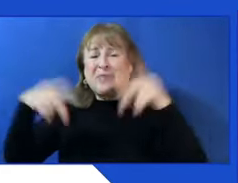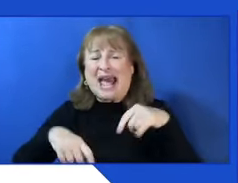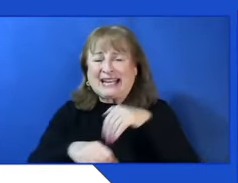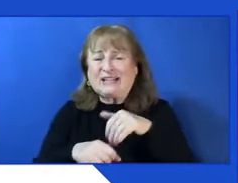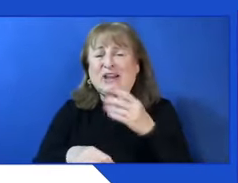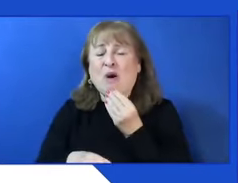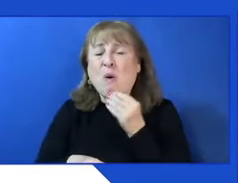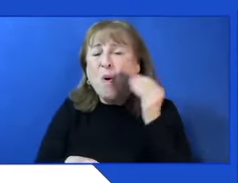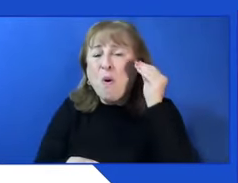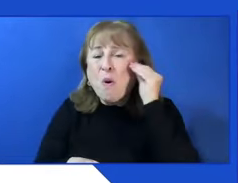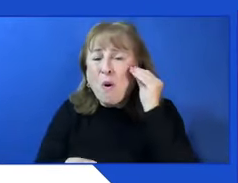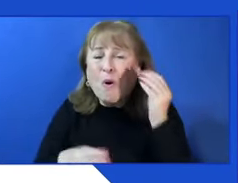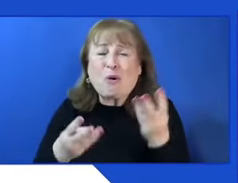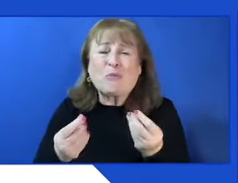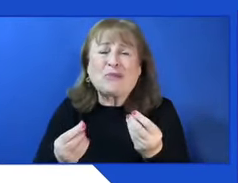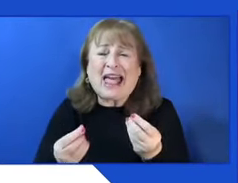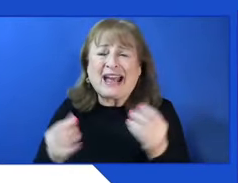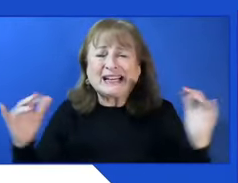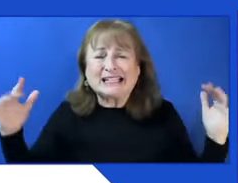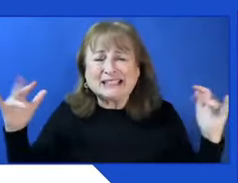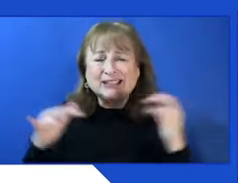homeland.